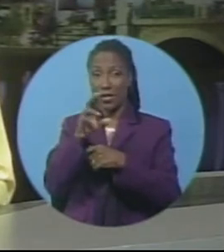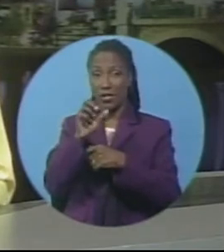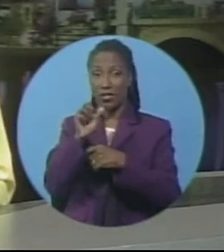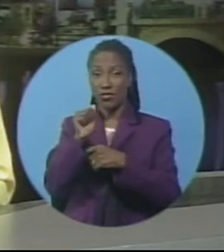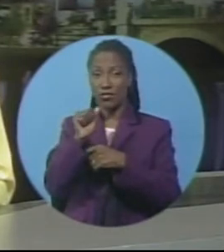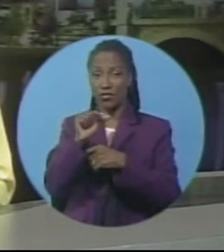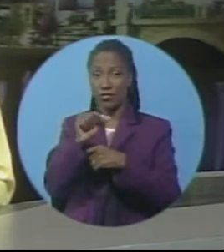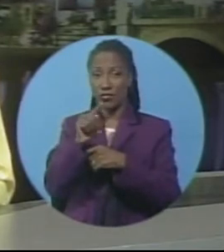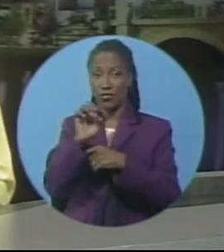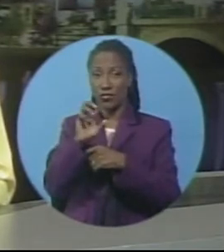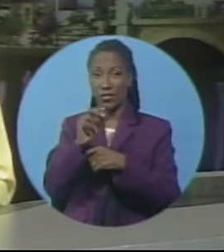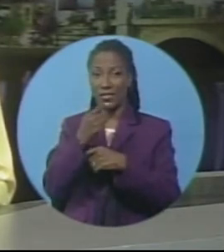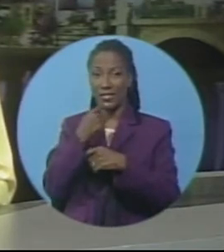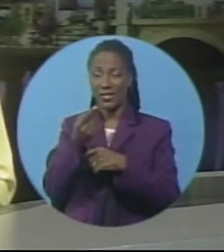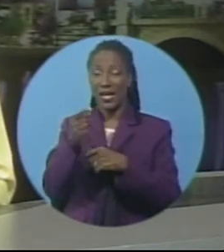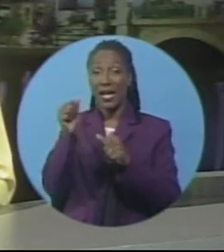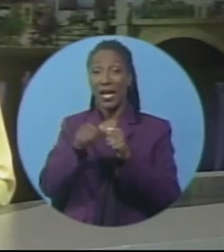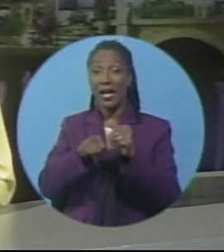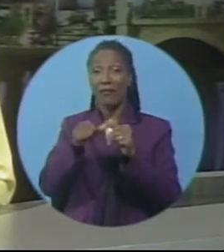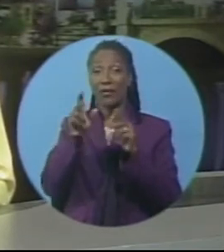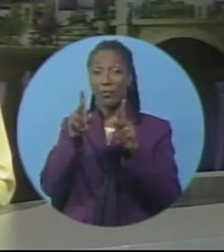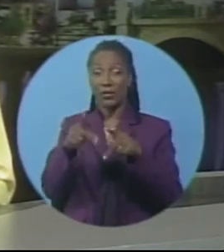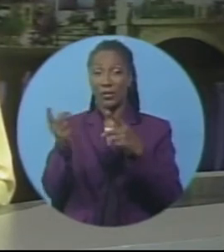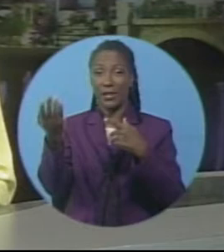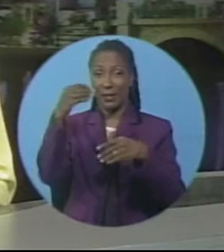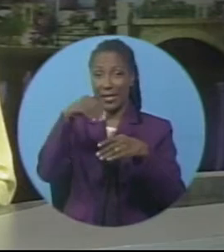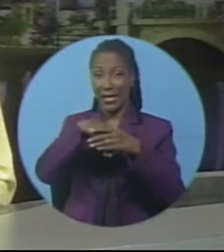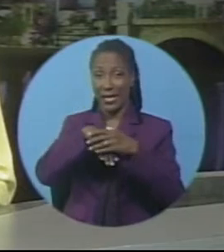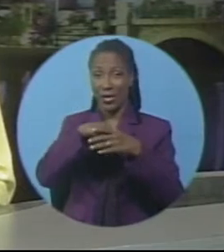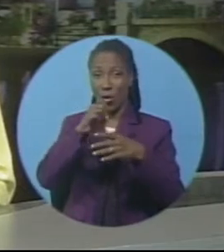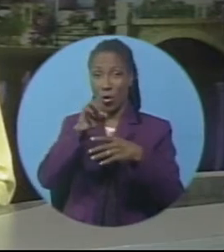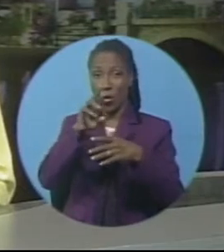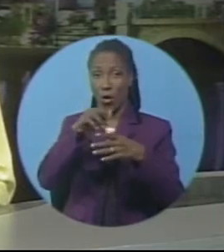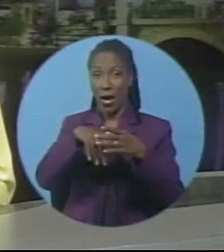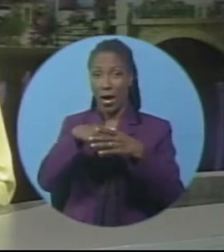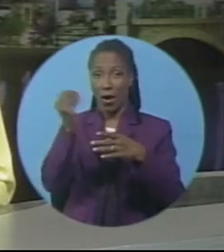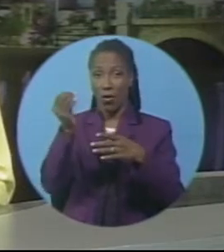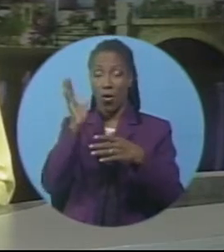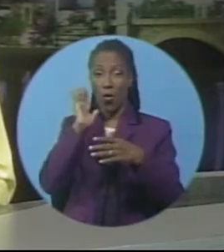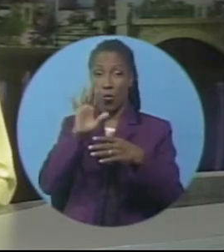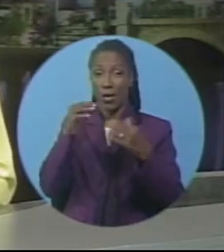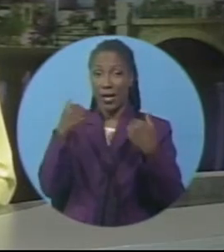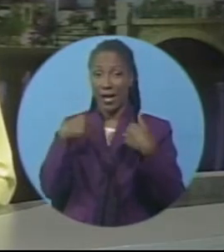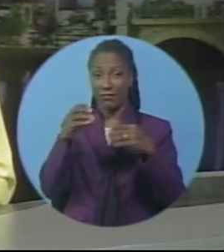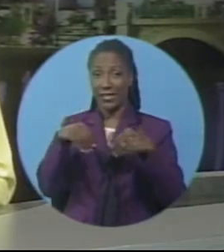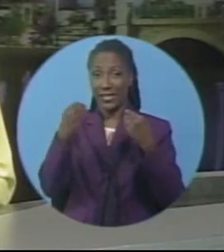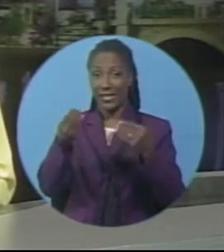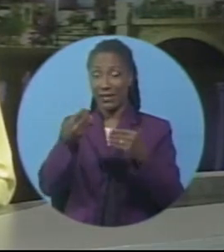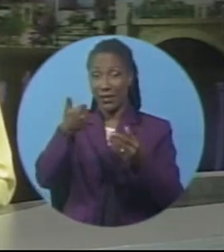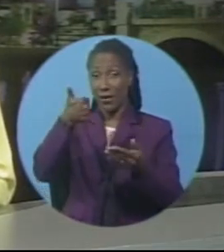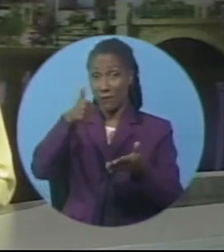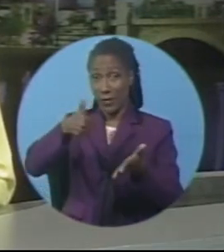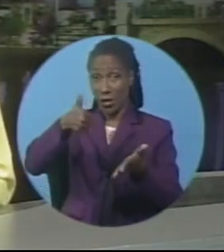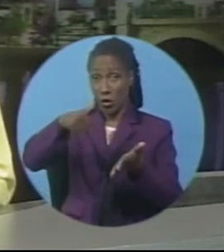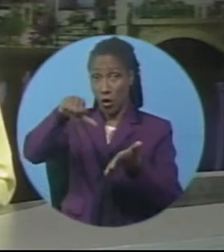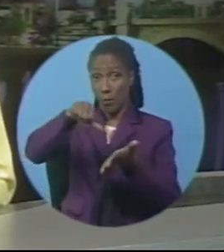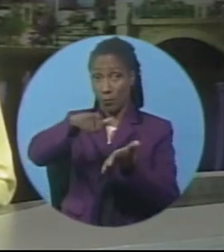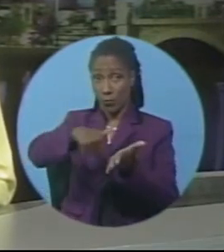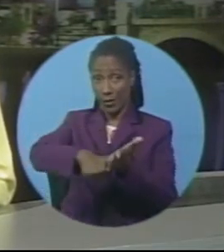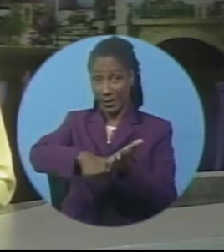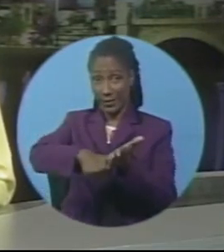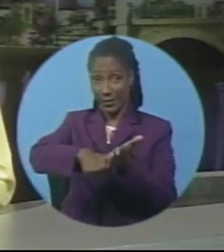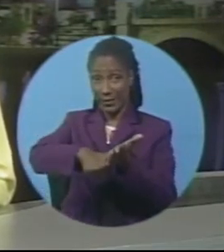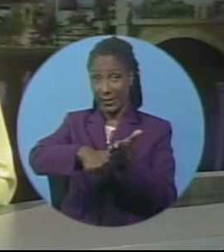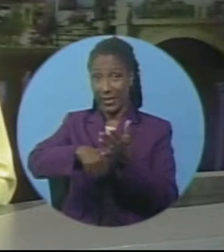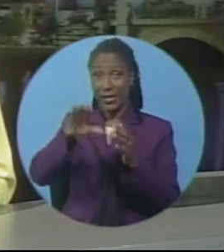where everyone entering or departing Barbados will be required to be fingerprinted. According to Chief Immigration Officer